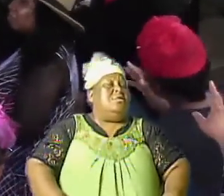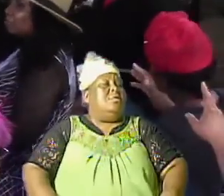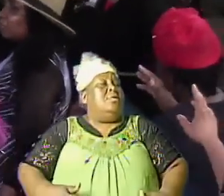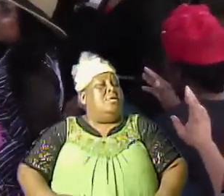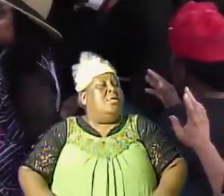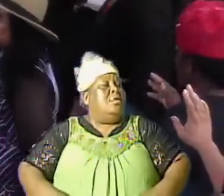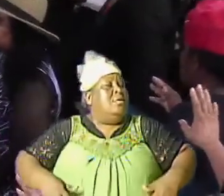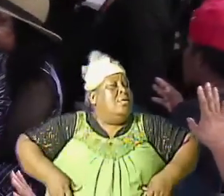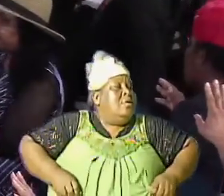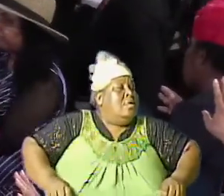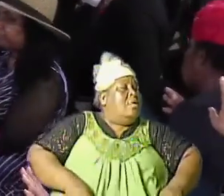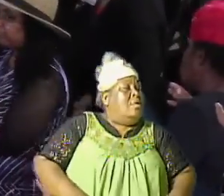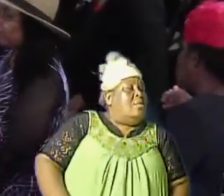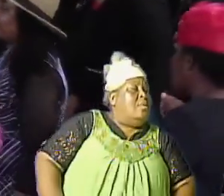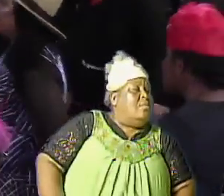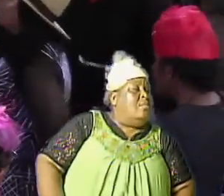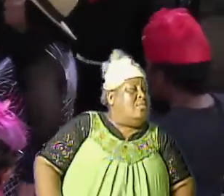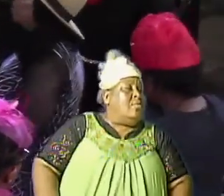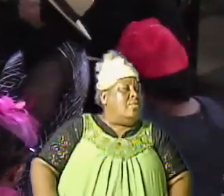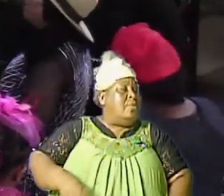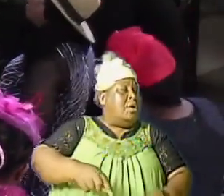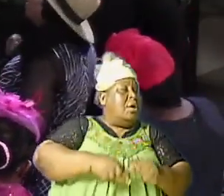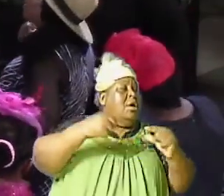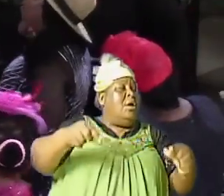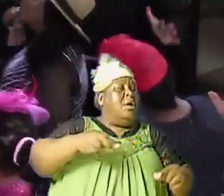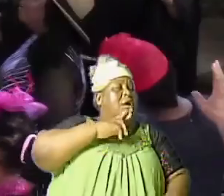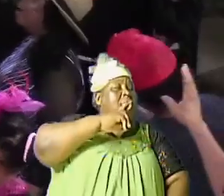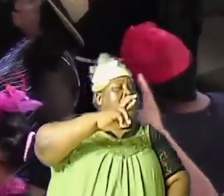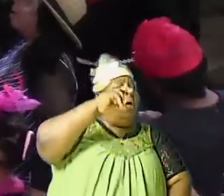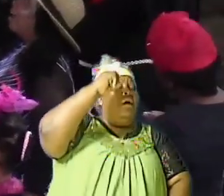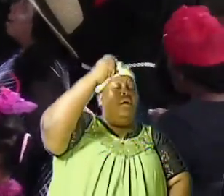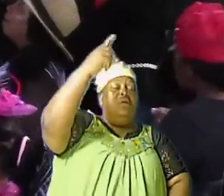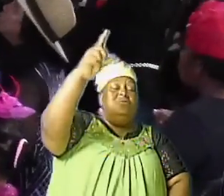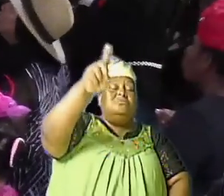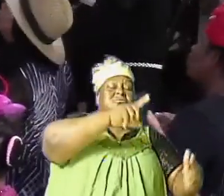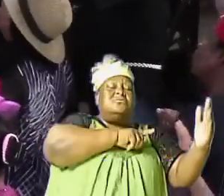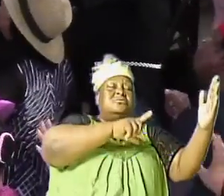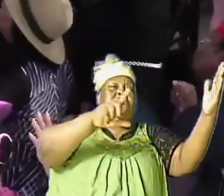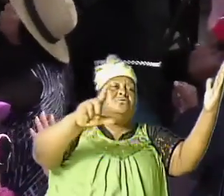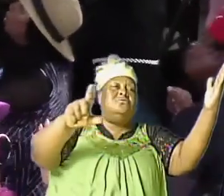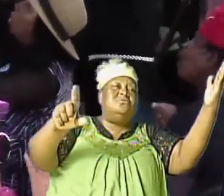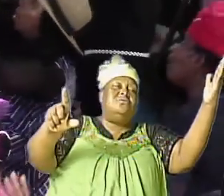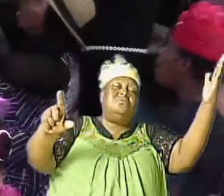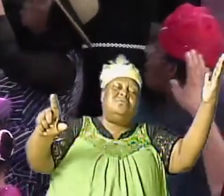Lord, great are you, Lord. Hallelujah. Great are you.